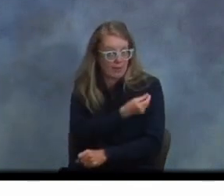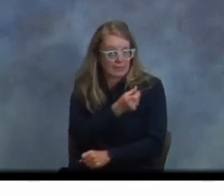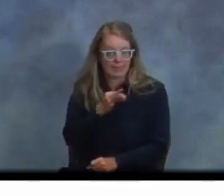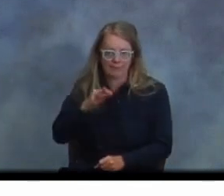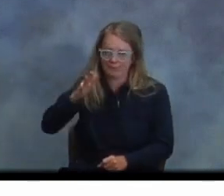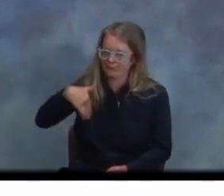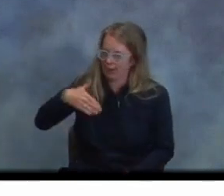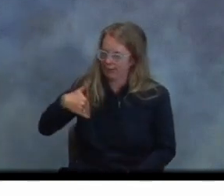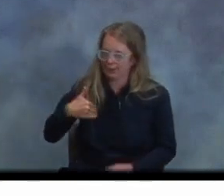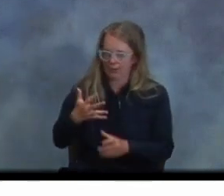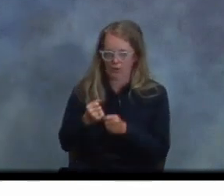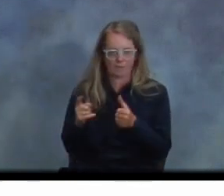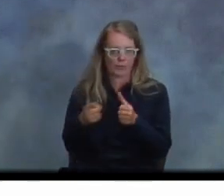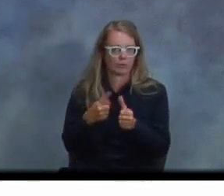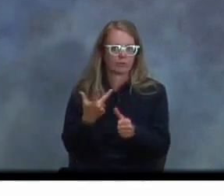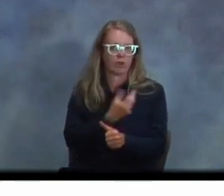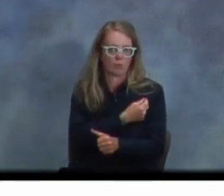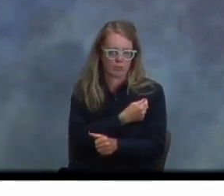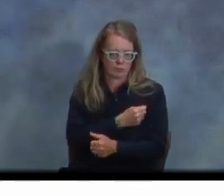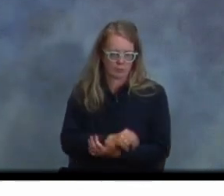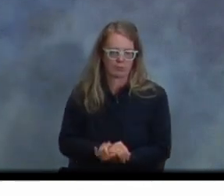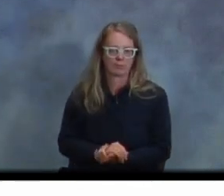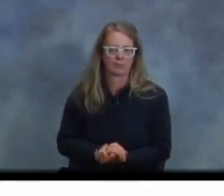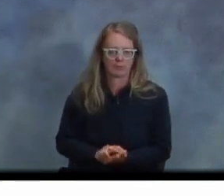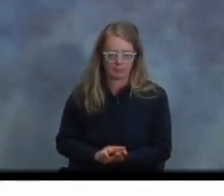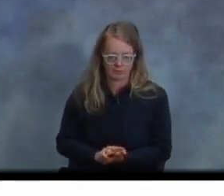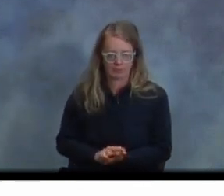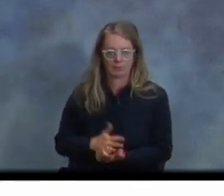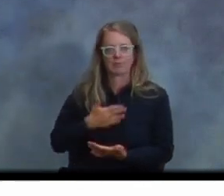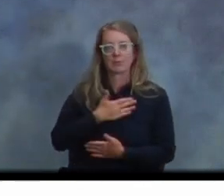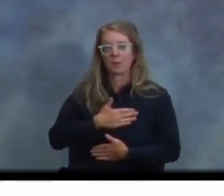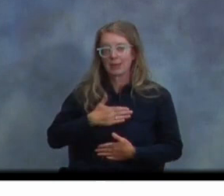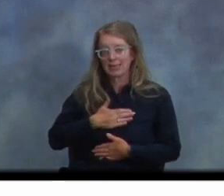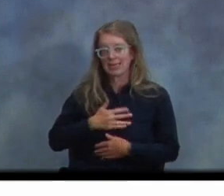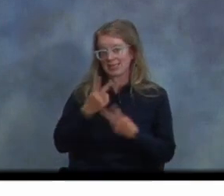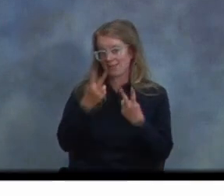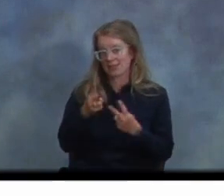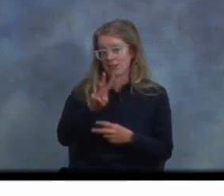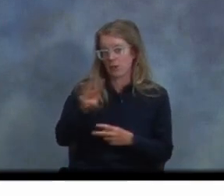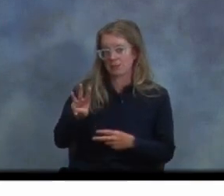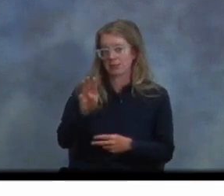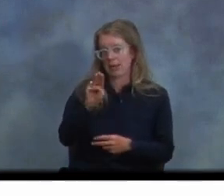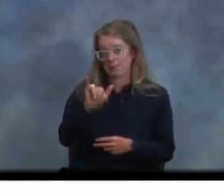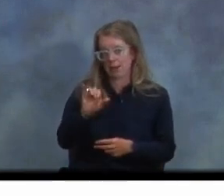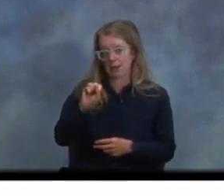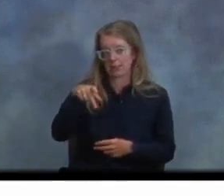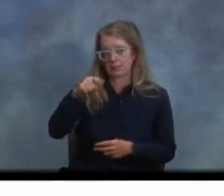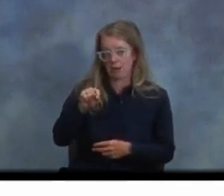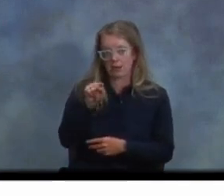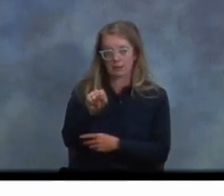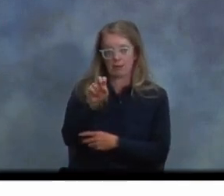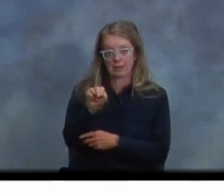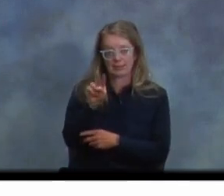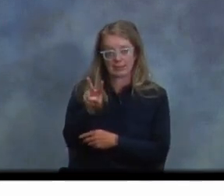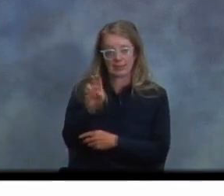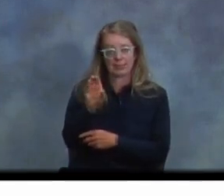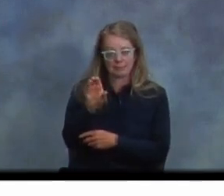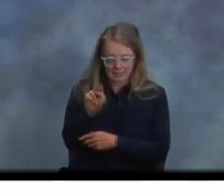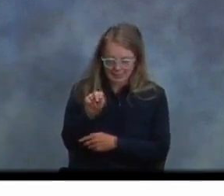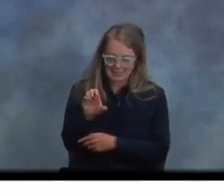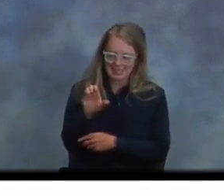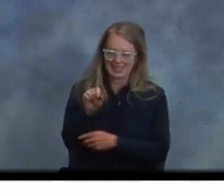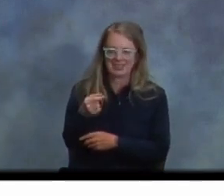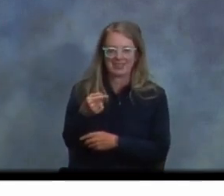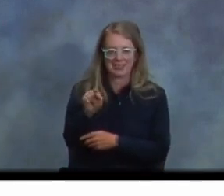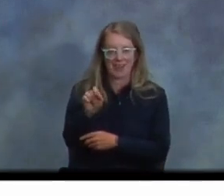received their first dose. So please check out myspot.nc.gov. You can also visit us at